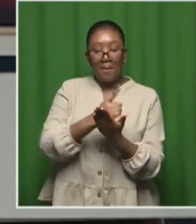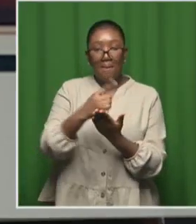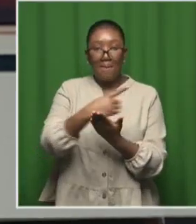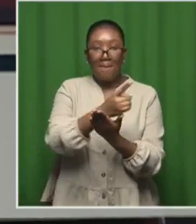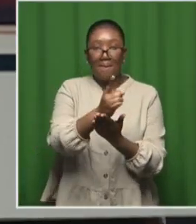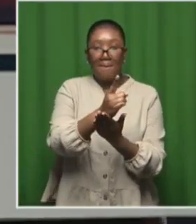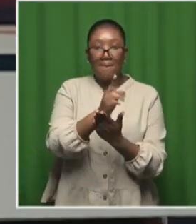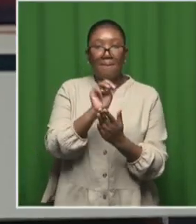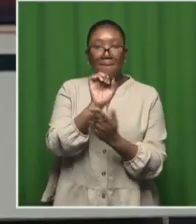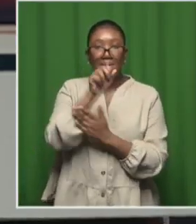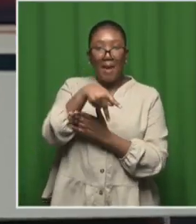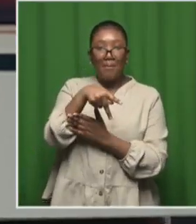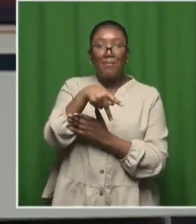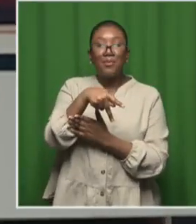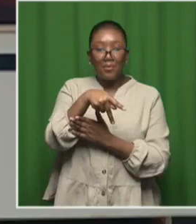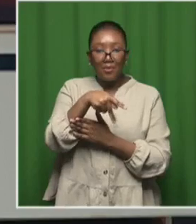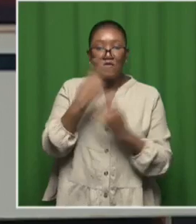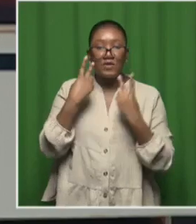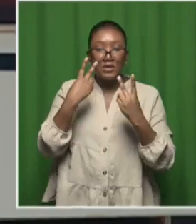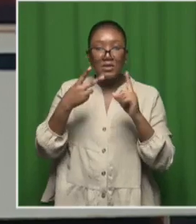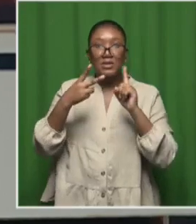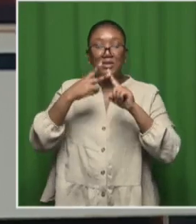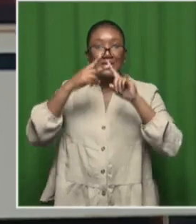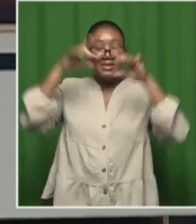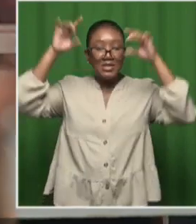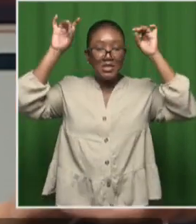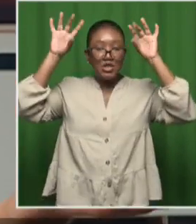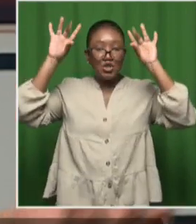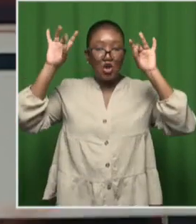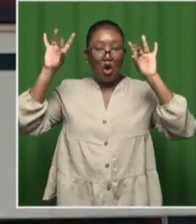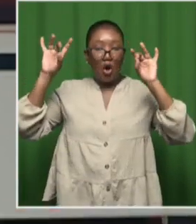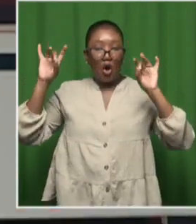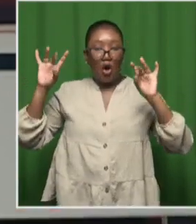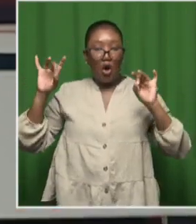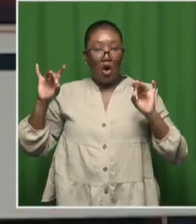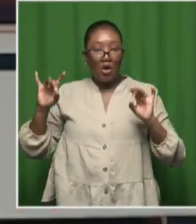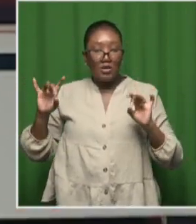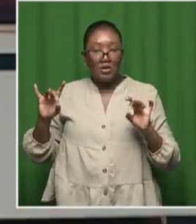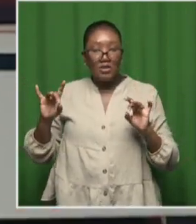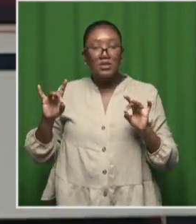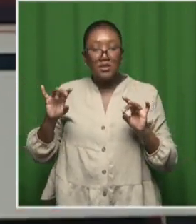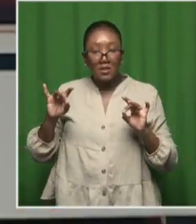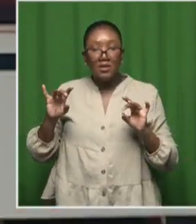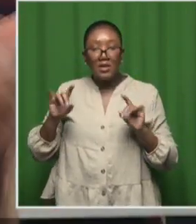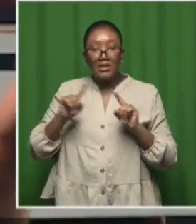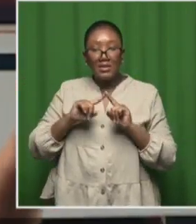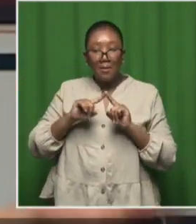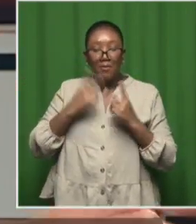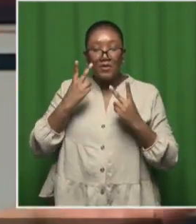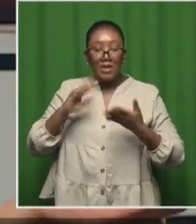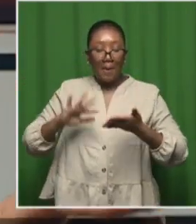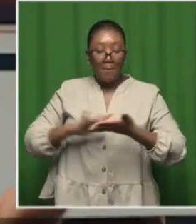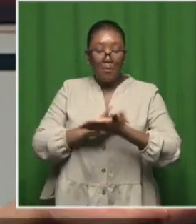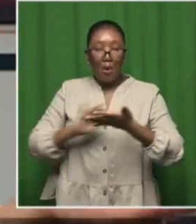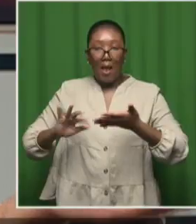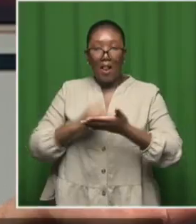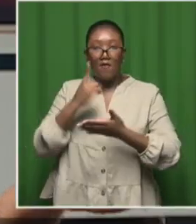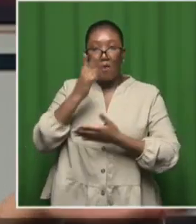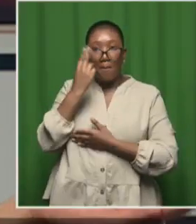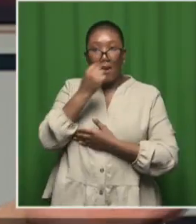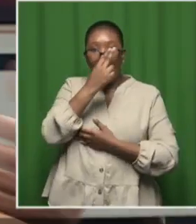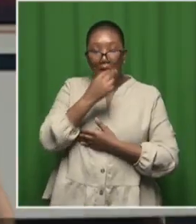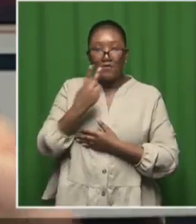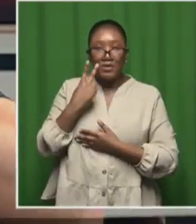being used to indicate stars on star maps, Yes. and then the dots that are being used as Braille. So you've got these two